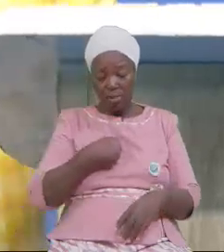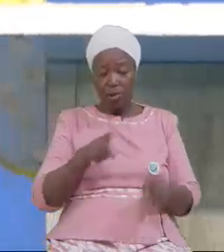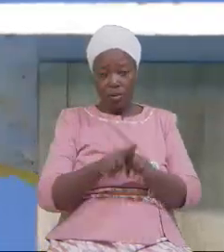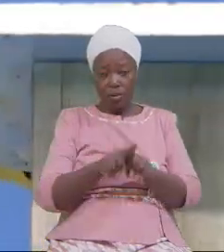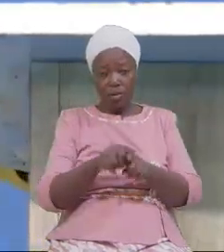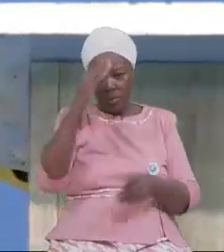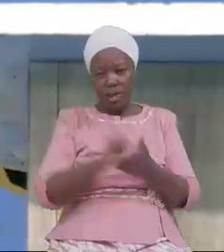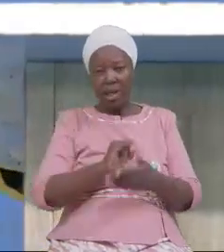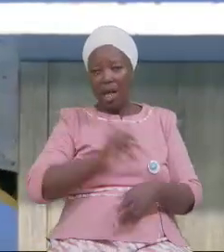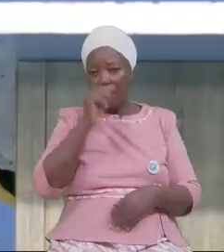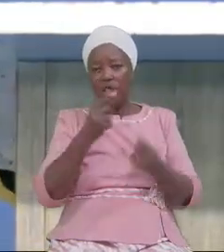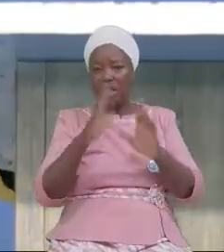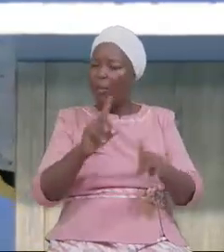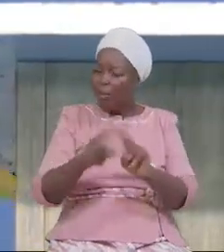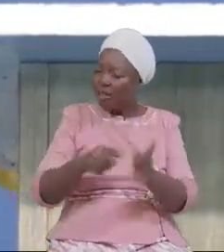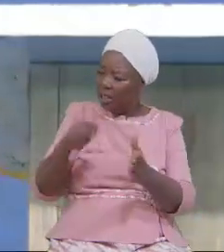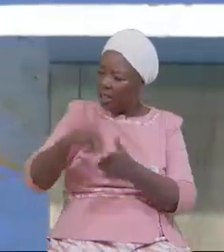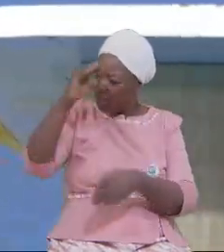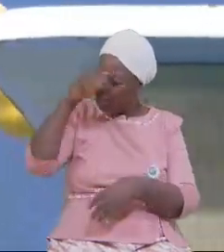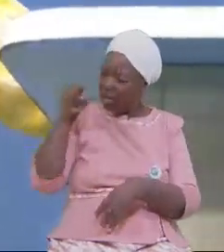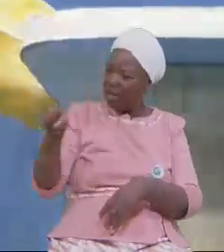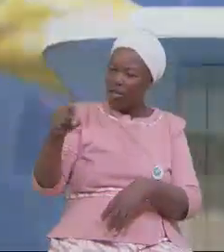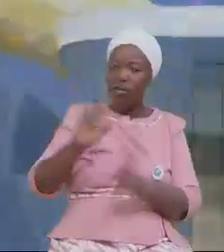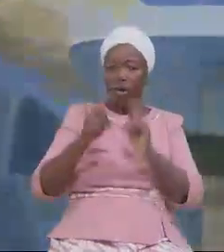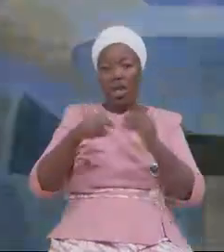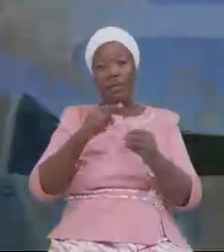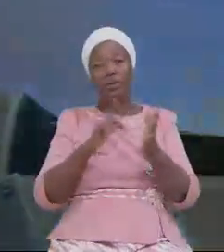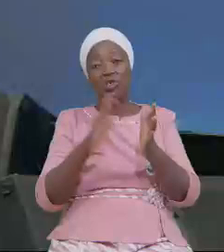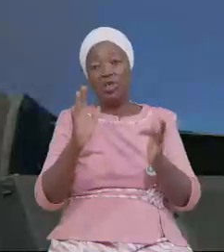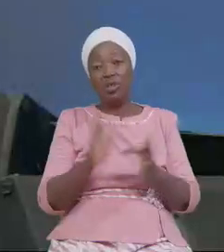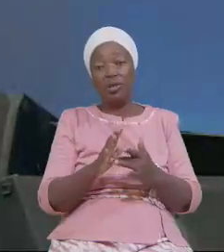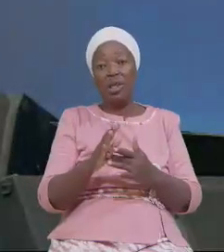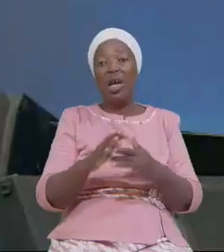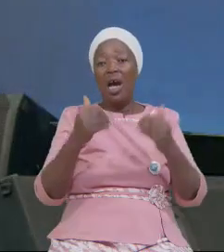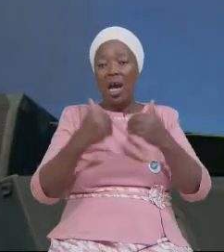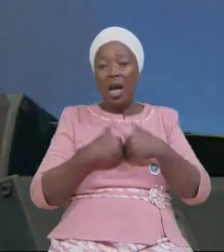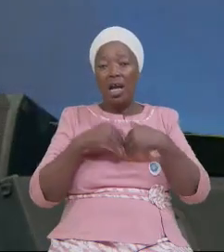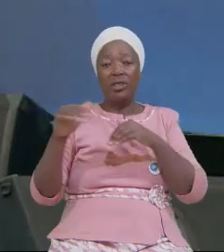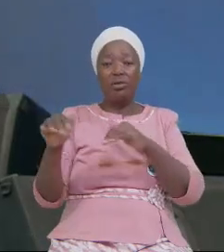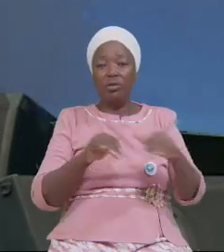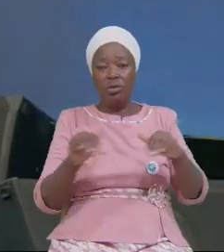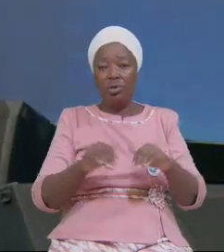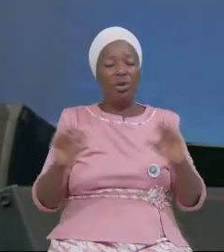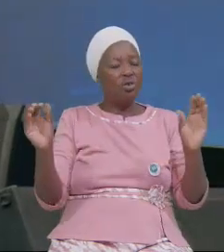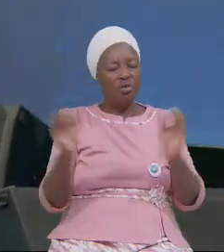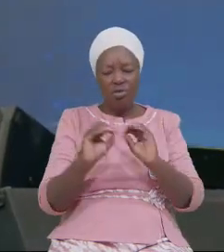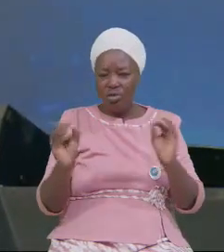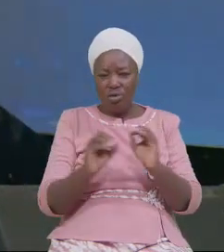but this man, referring to Jesus, has done